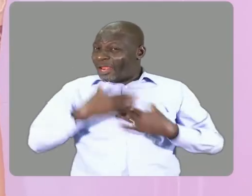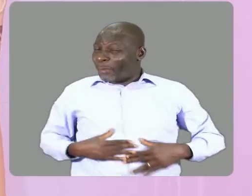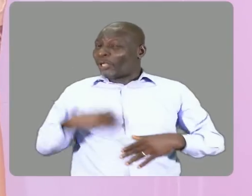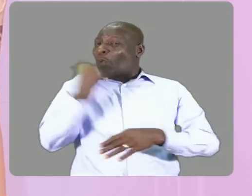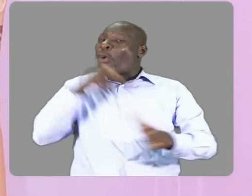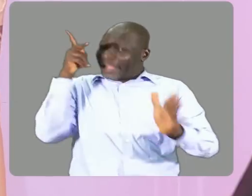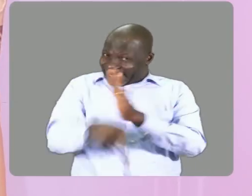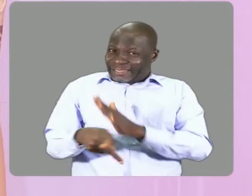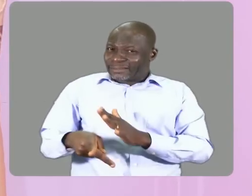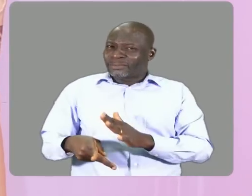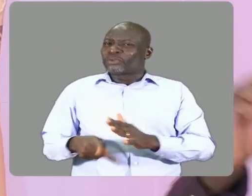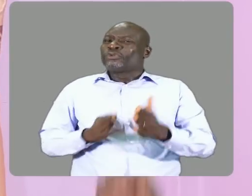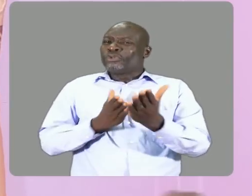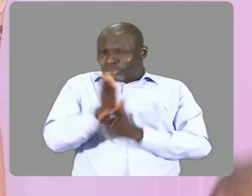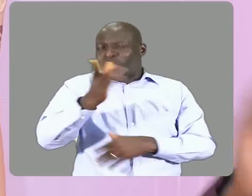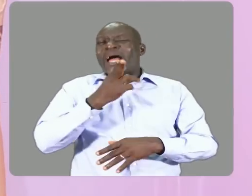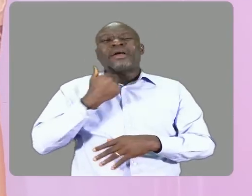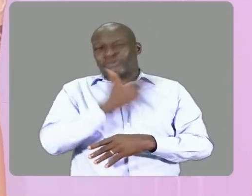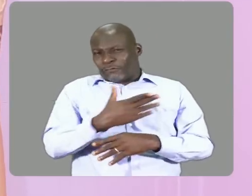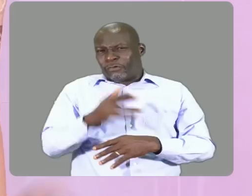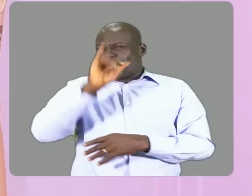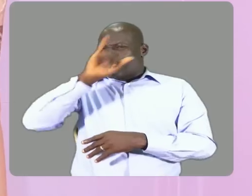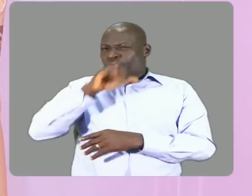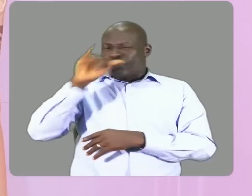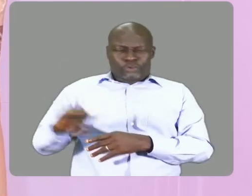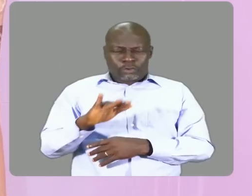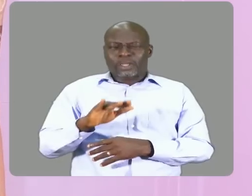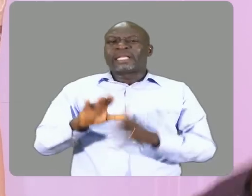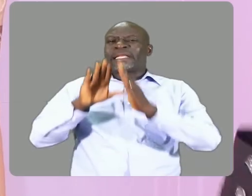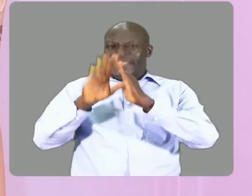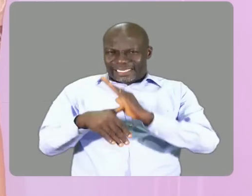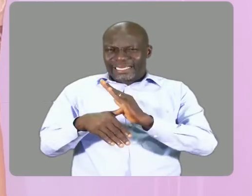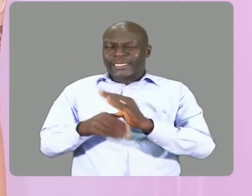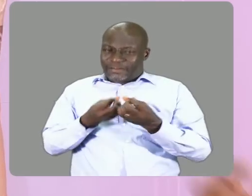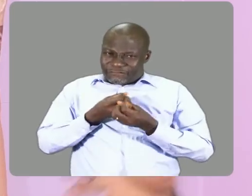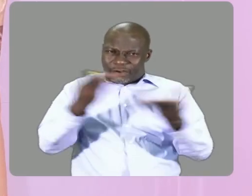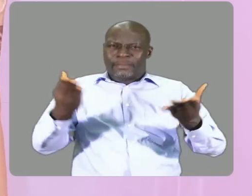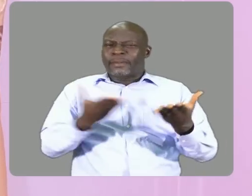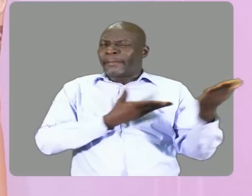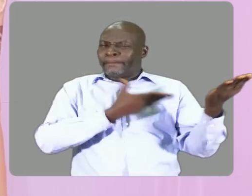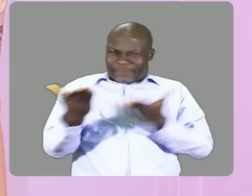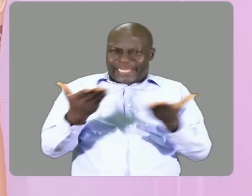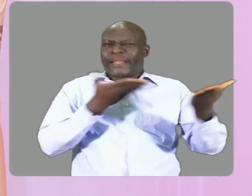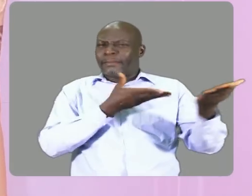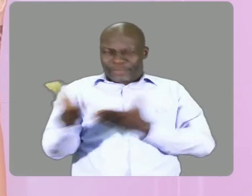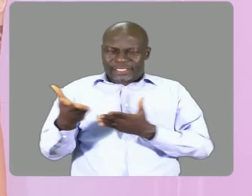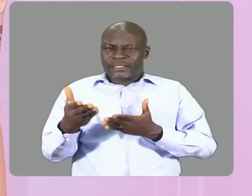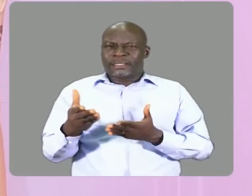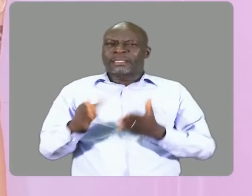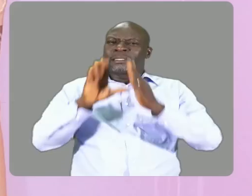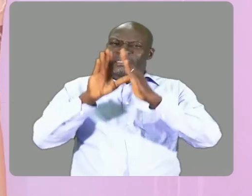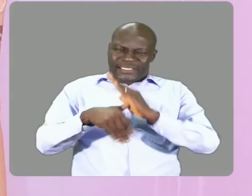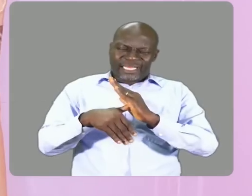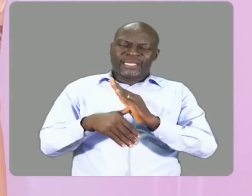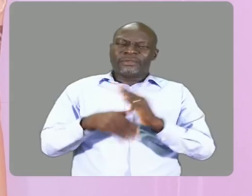enoso ani asofo difo atro atro difo iso no mo ka kira kofa we bra kofa we bra sabi